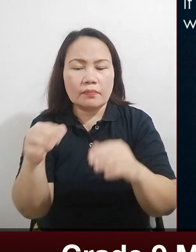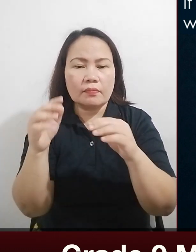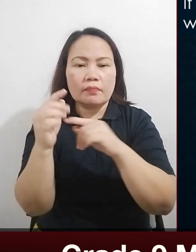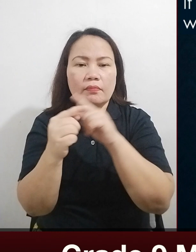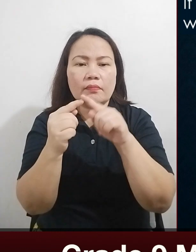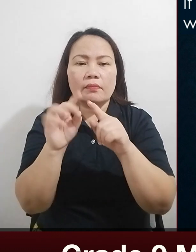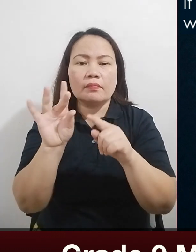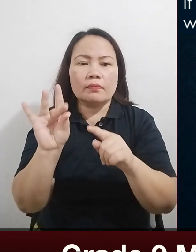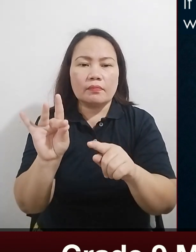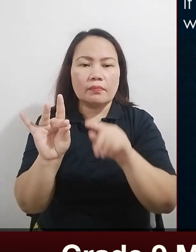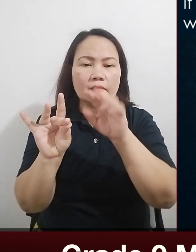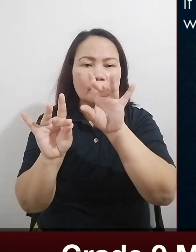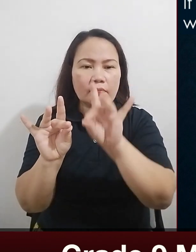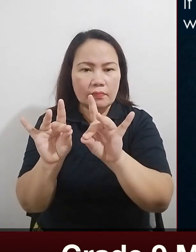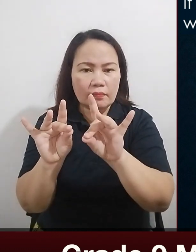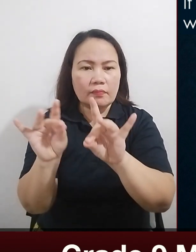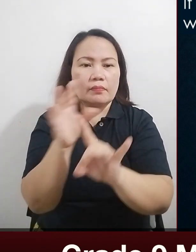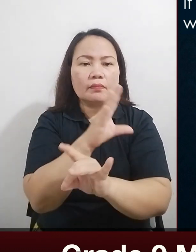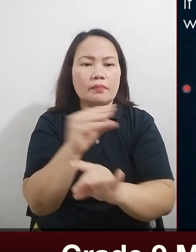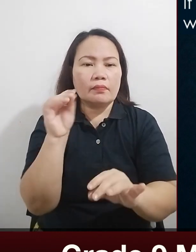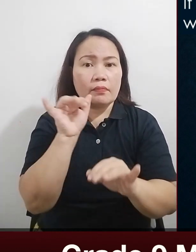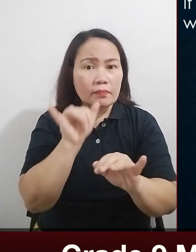y equals 12. Again,